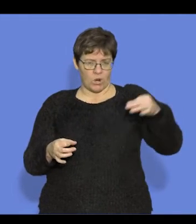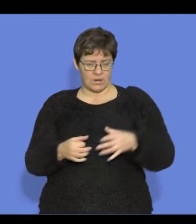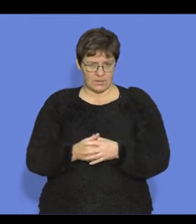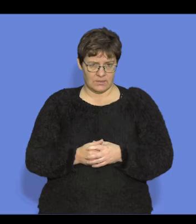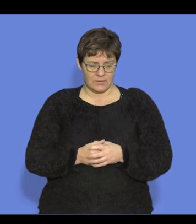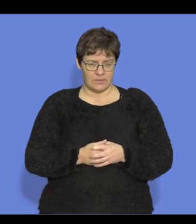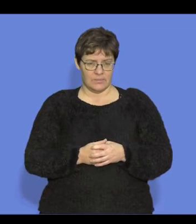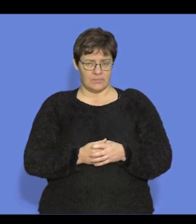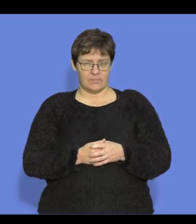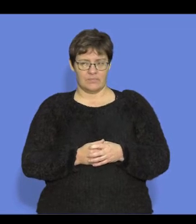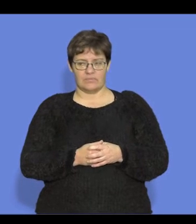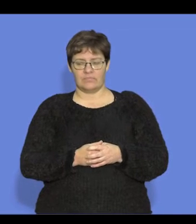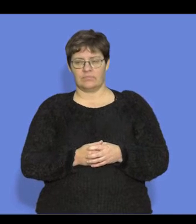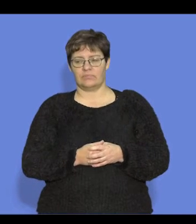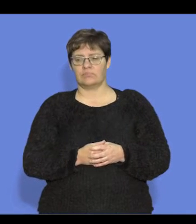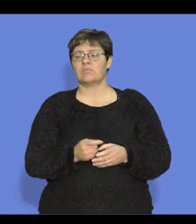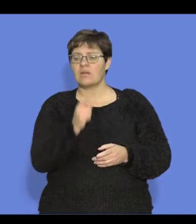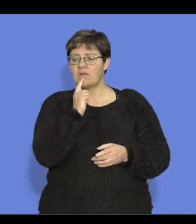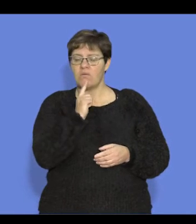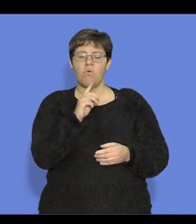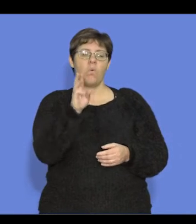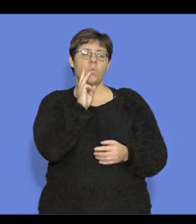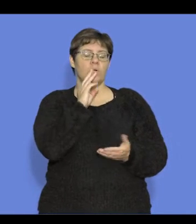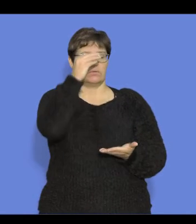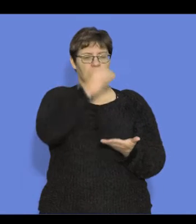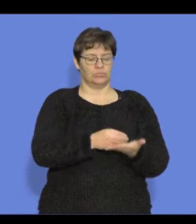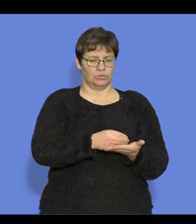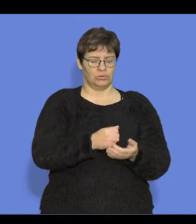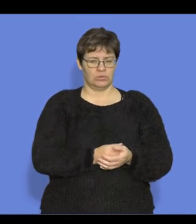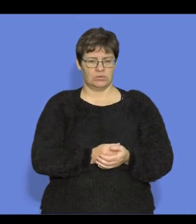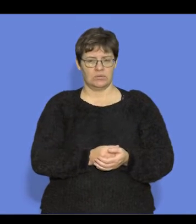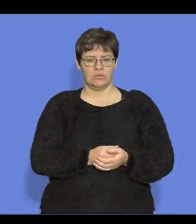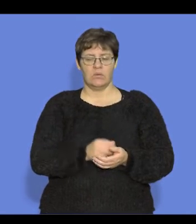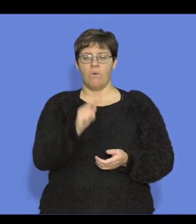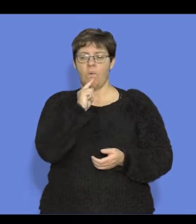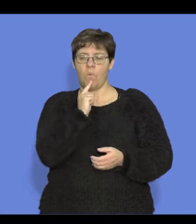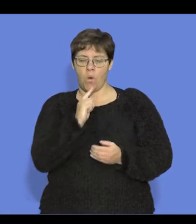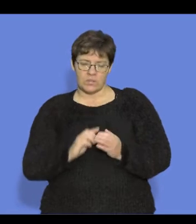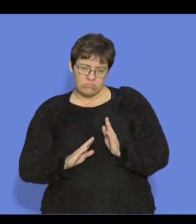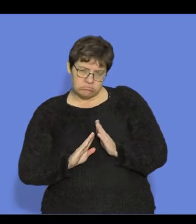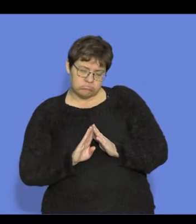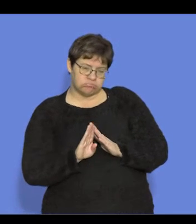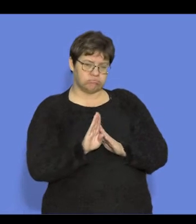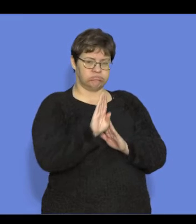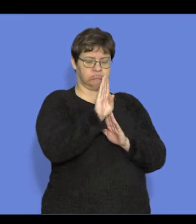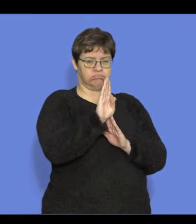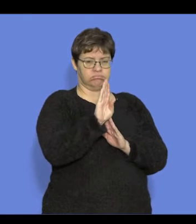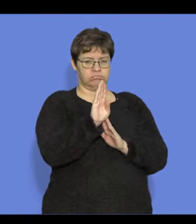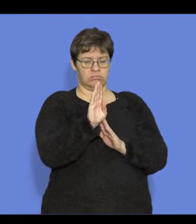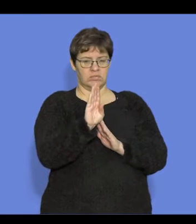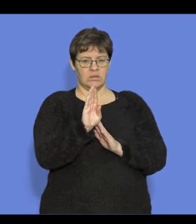one. And they are simply placed in water, and water will rise up the tubes